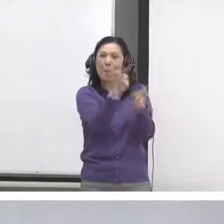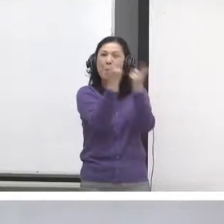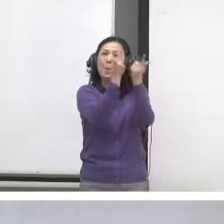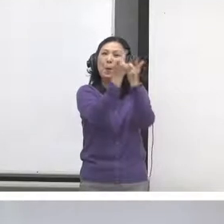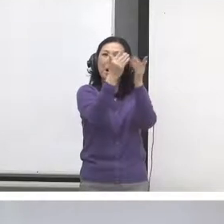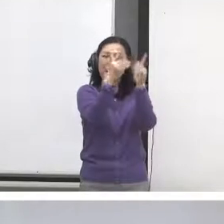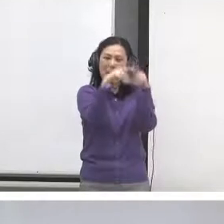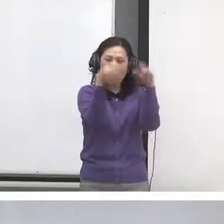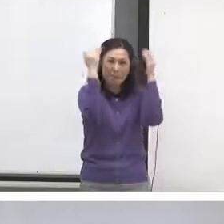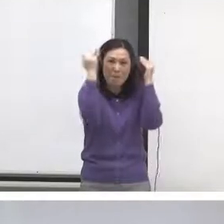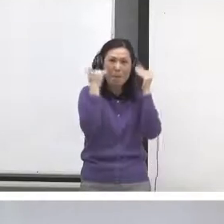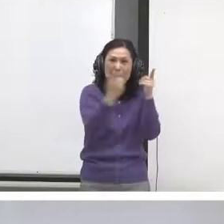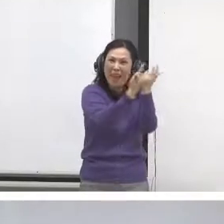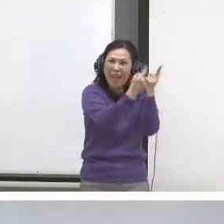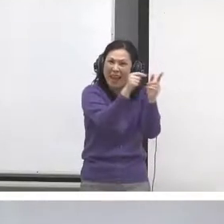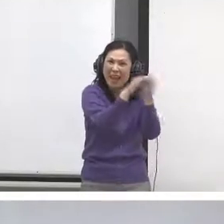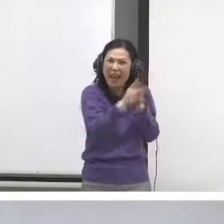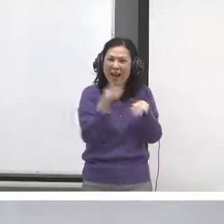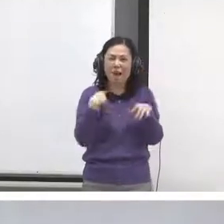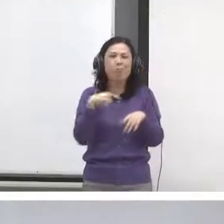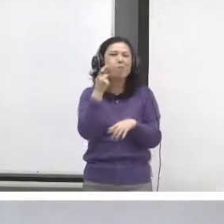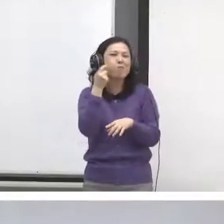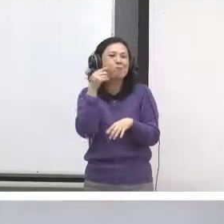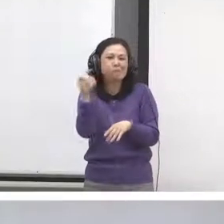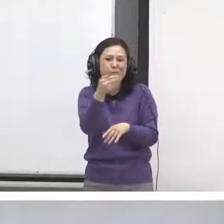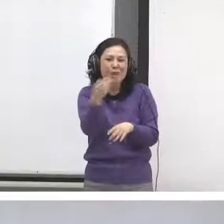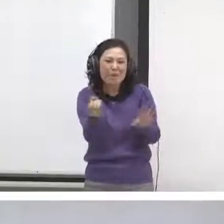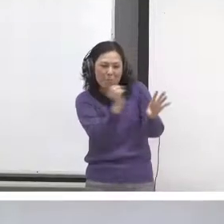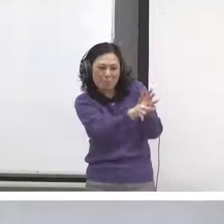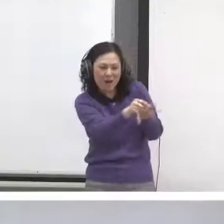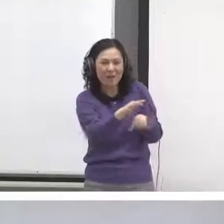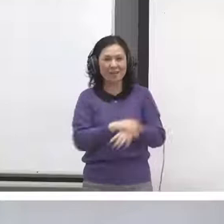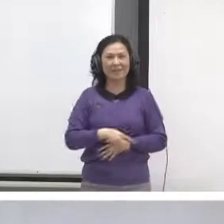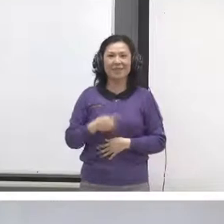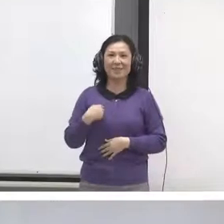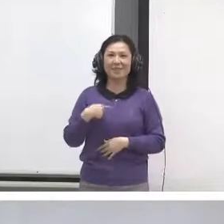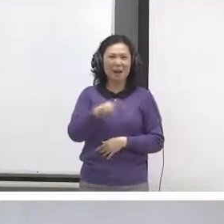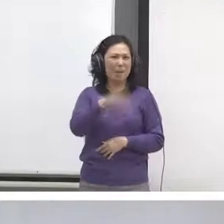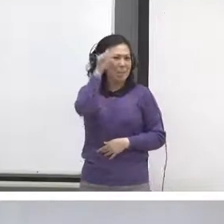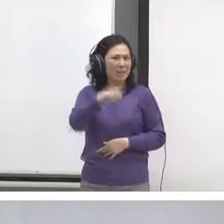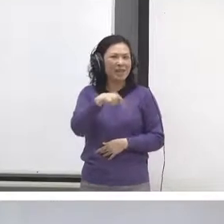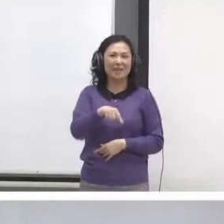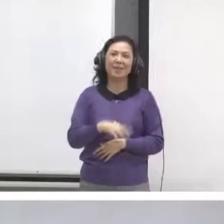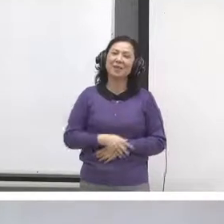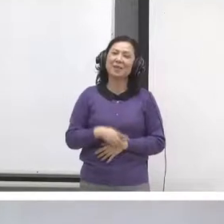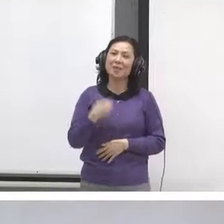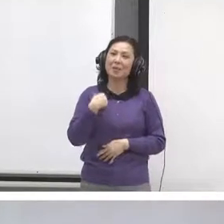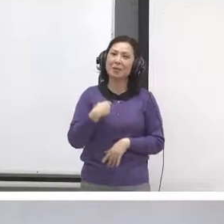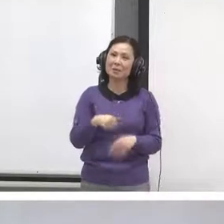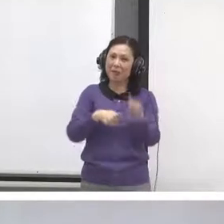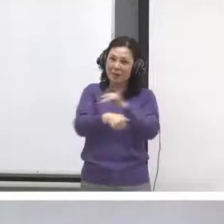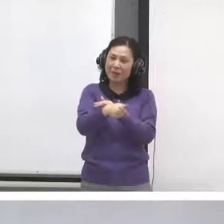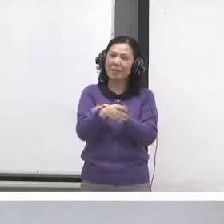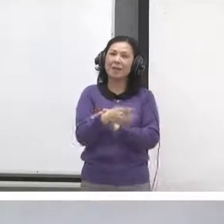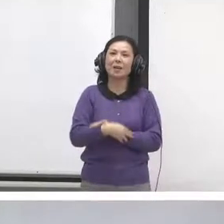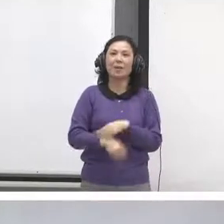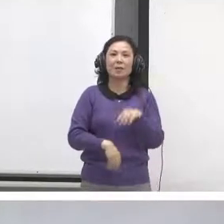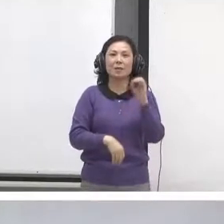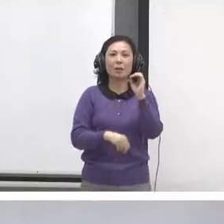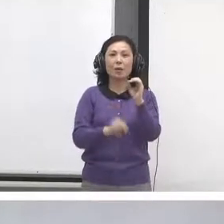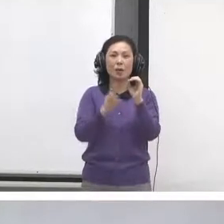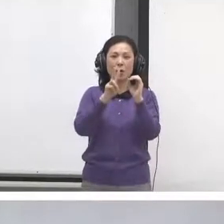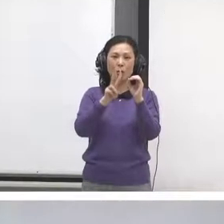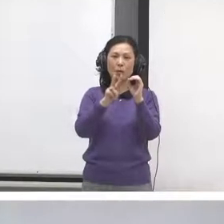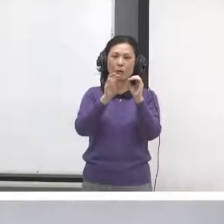should, because we joined the OGP, Open Government Partnership, we say that maybe we should build up a